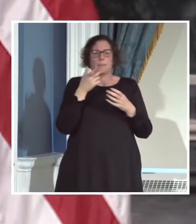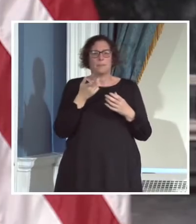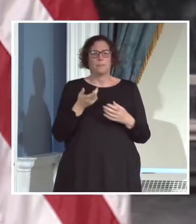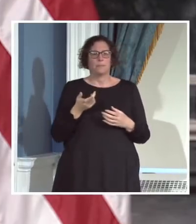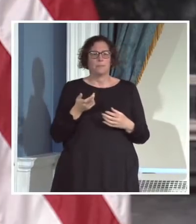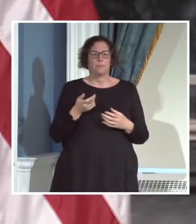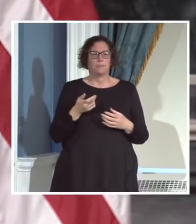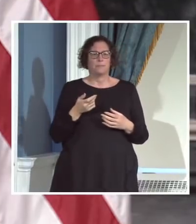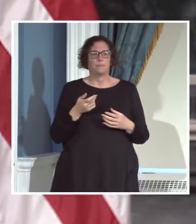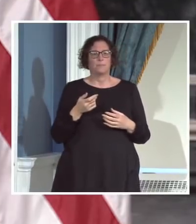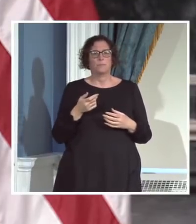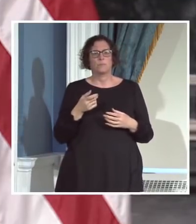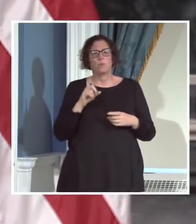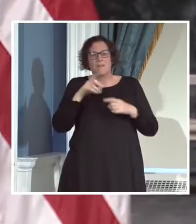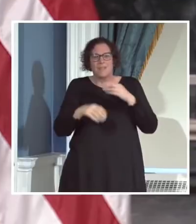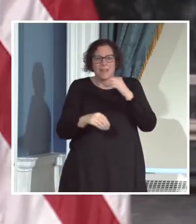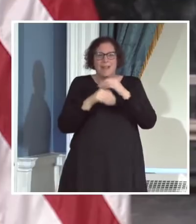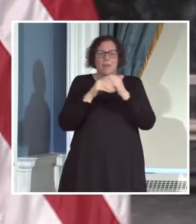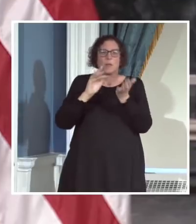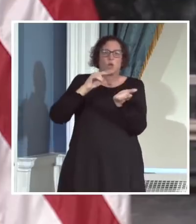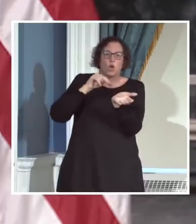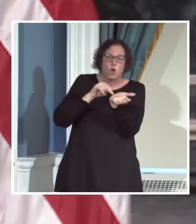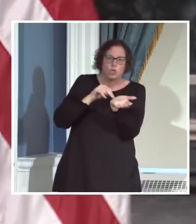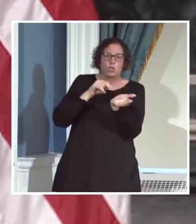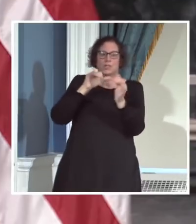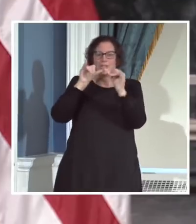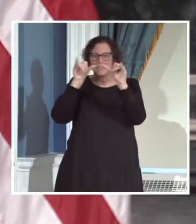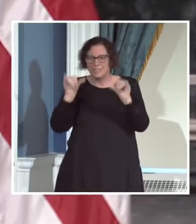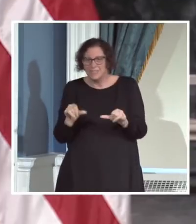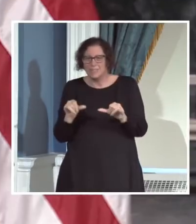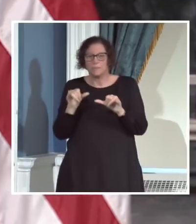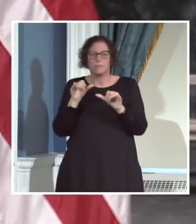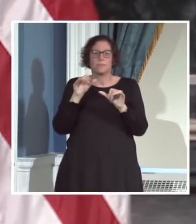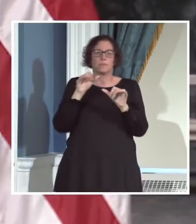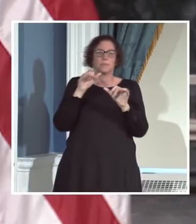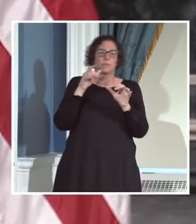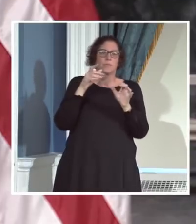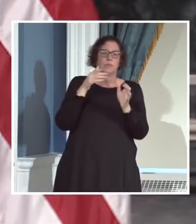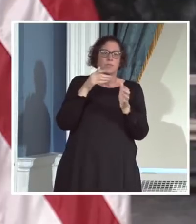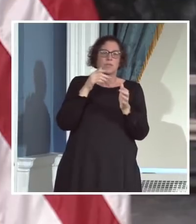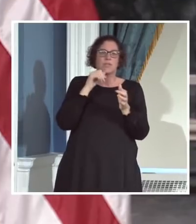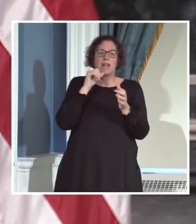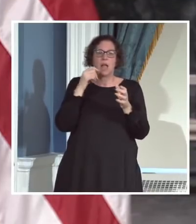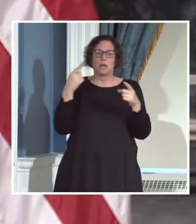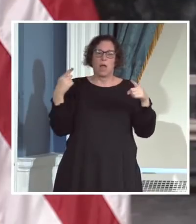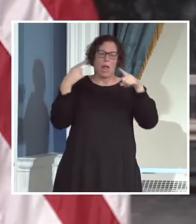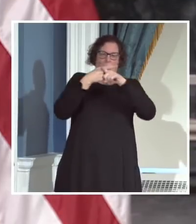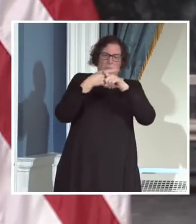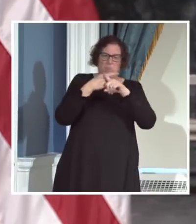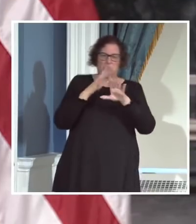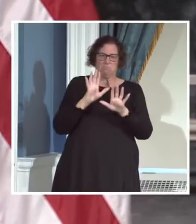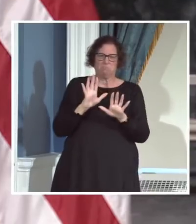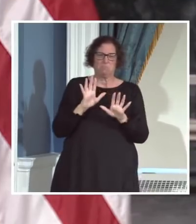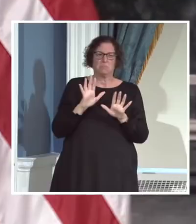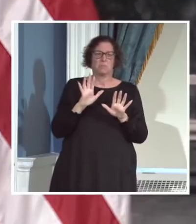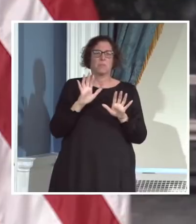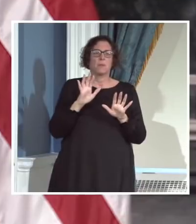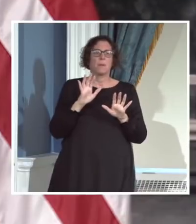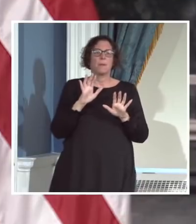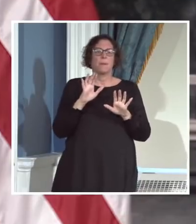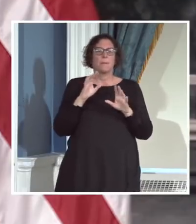things like that. But it's not ridiculously complex. It takes a lot of work quickly, but it can be done. We know how to do